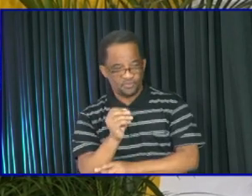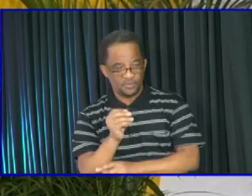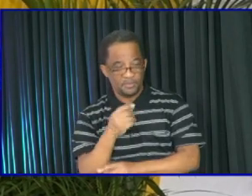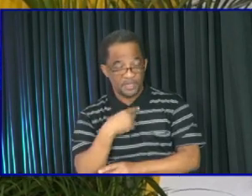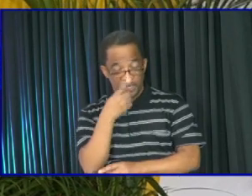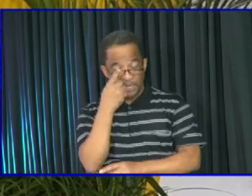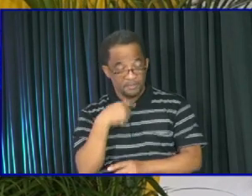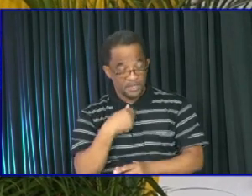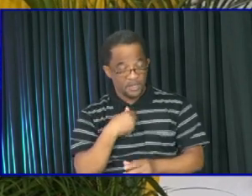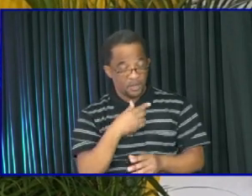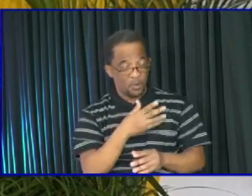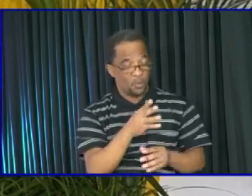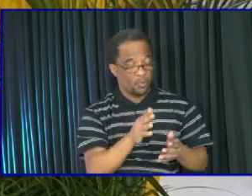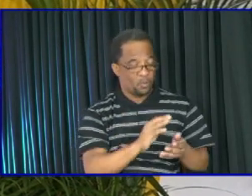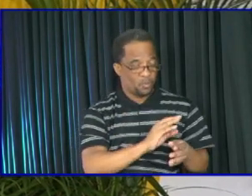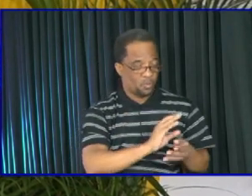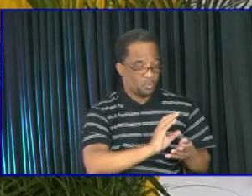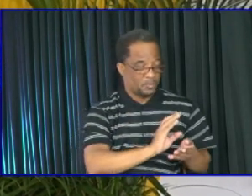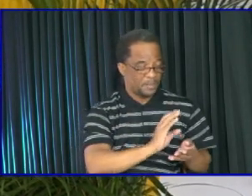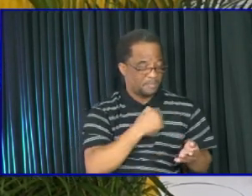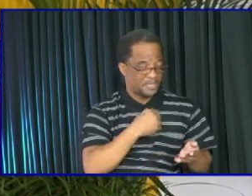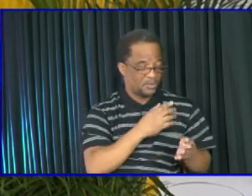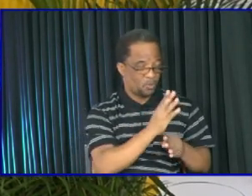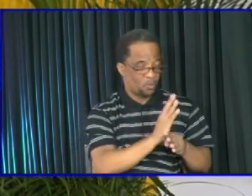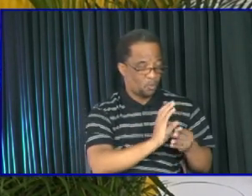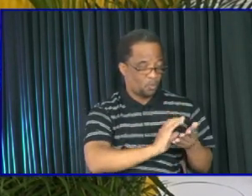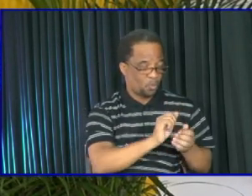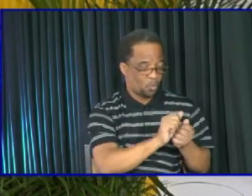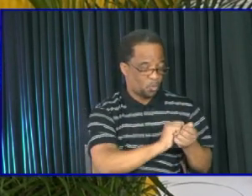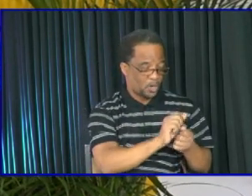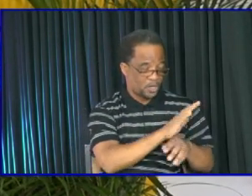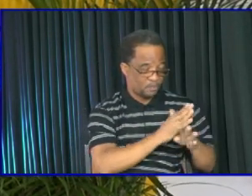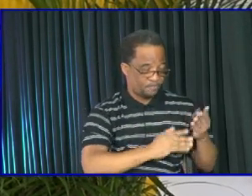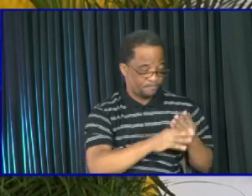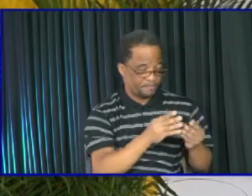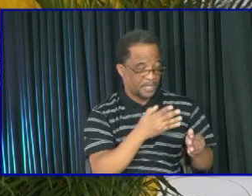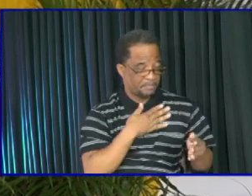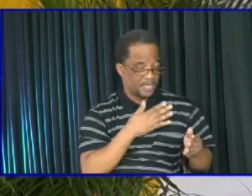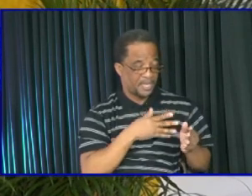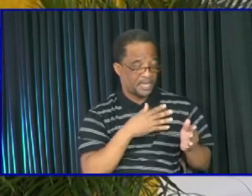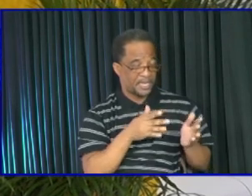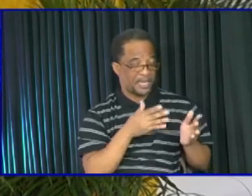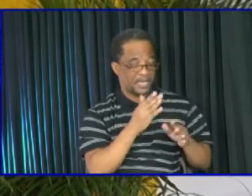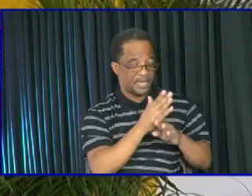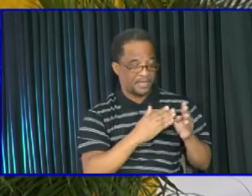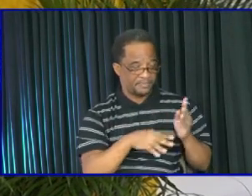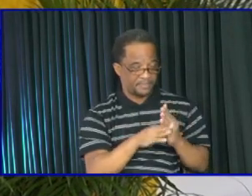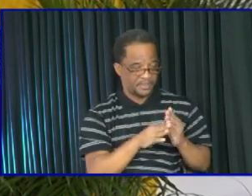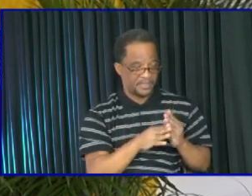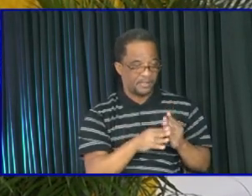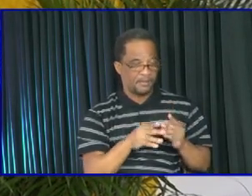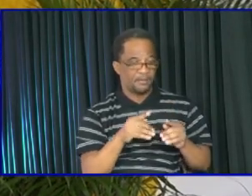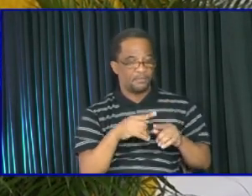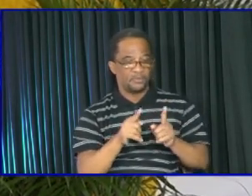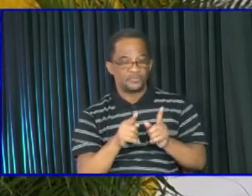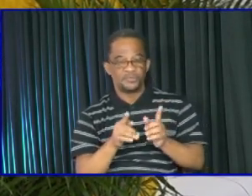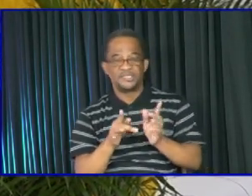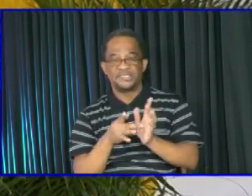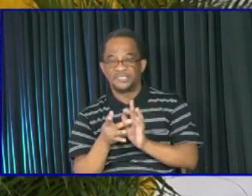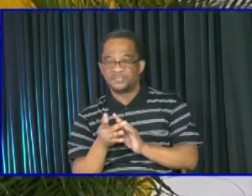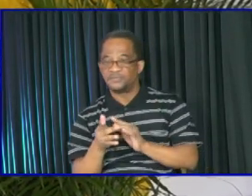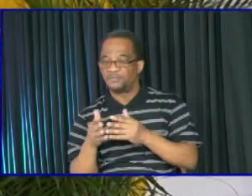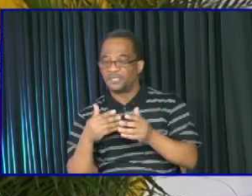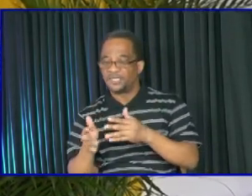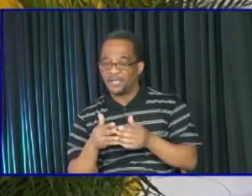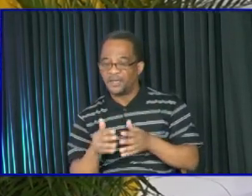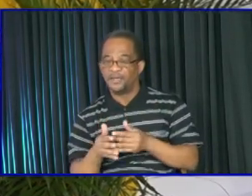may be dirty, but tonight come to Jesus with your dirty hands. Jesus is willing to take you with